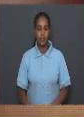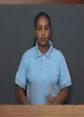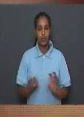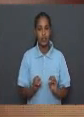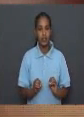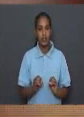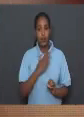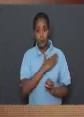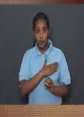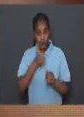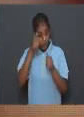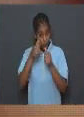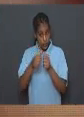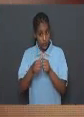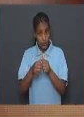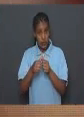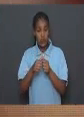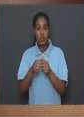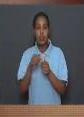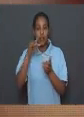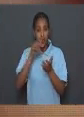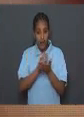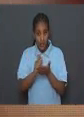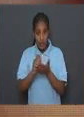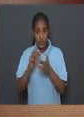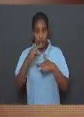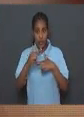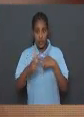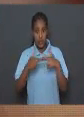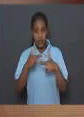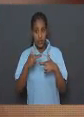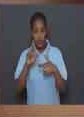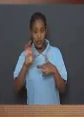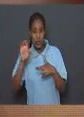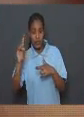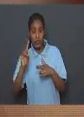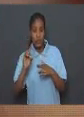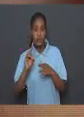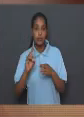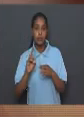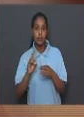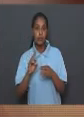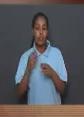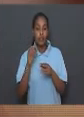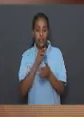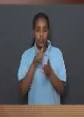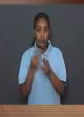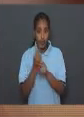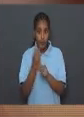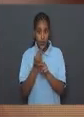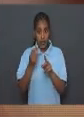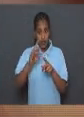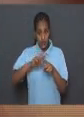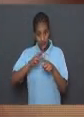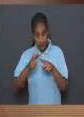Students, please note that we write the reaction as a reduction even though it occurs in